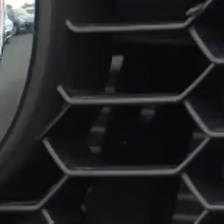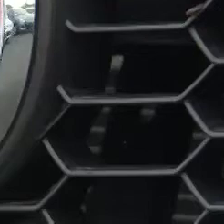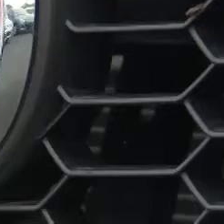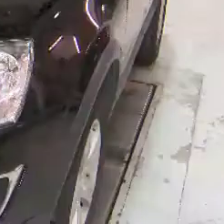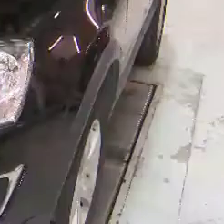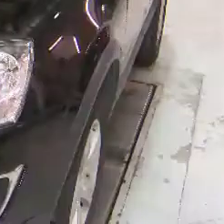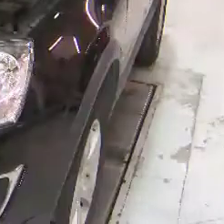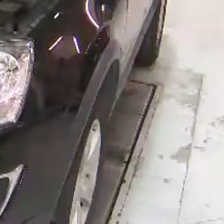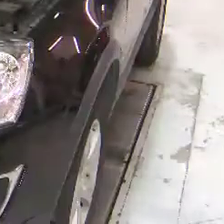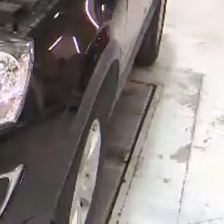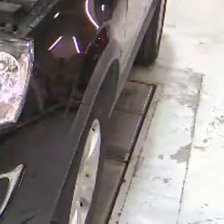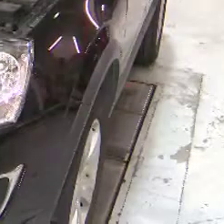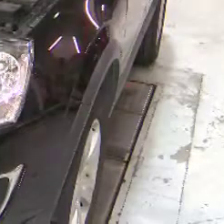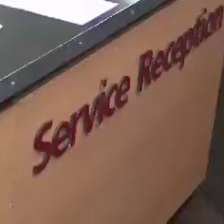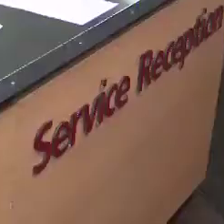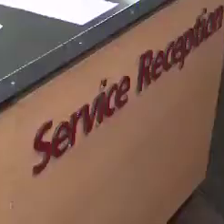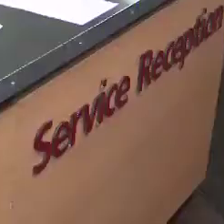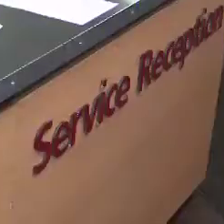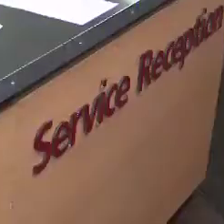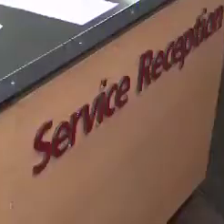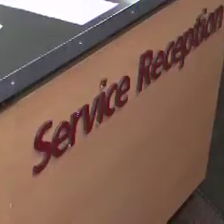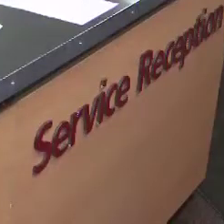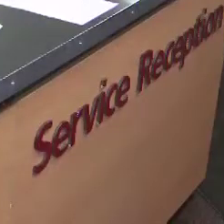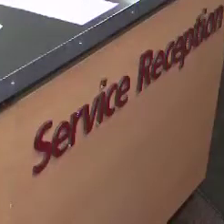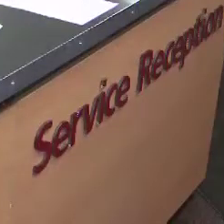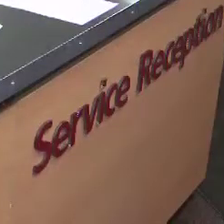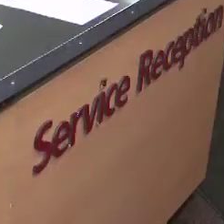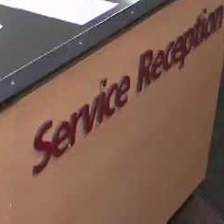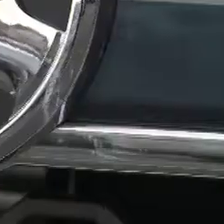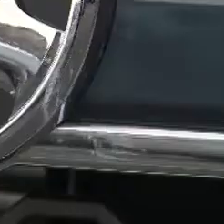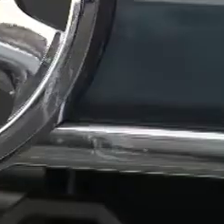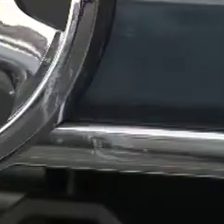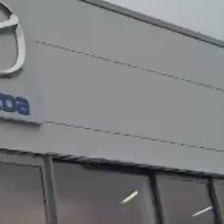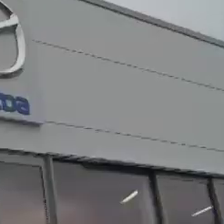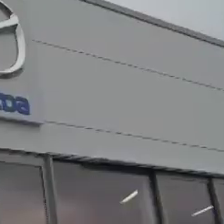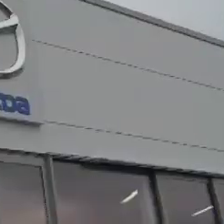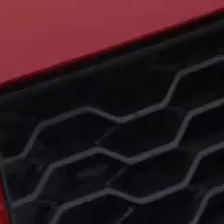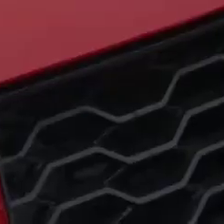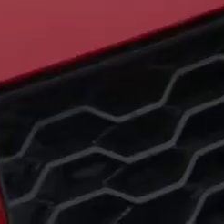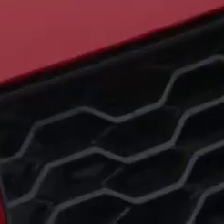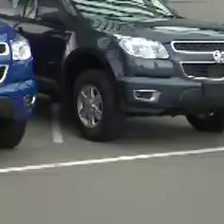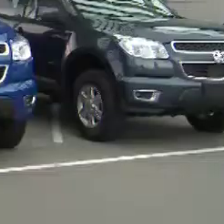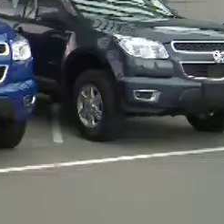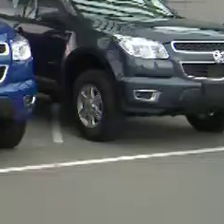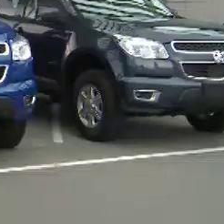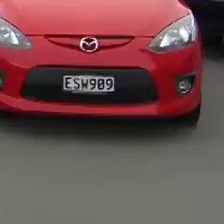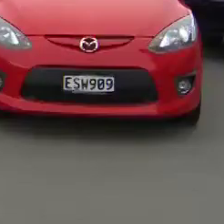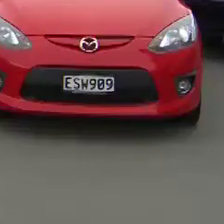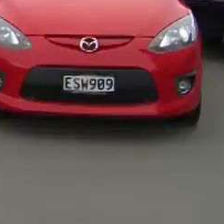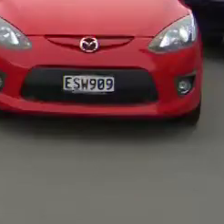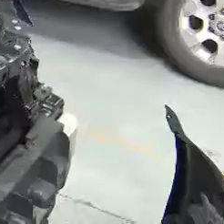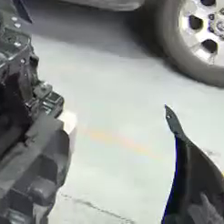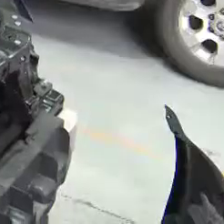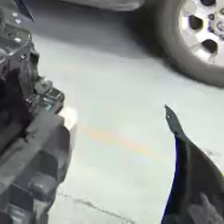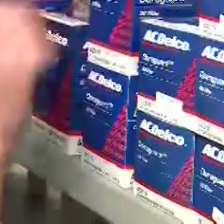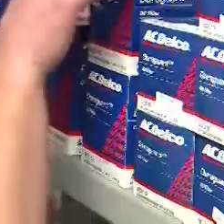vehicle brands, extensive backup and service for a total one-stop driving experience. Holden, Mazda and HSV new and used vehicle